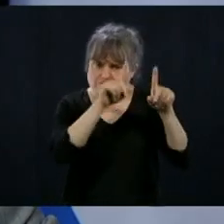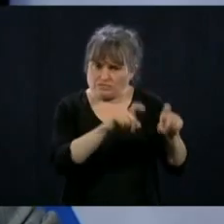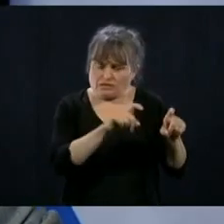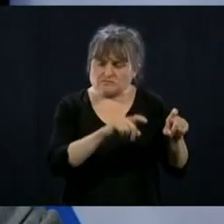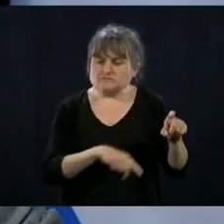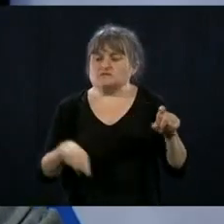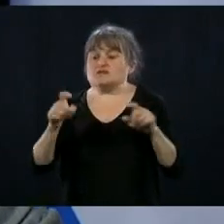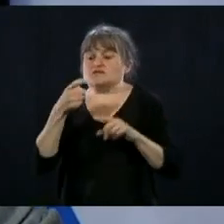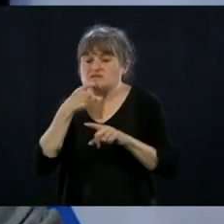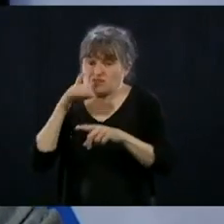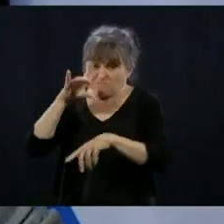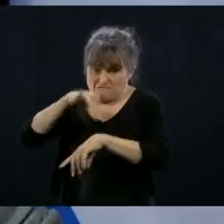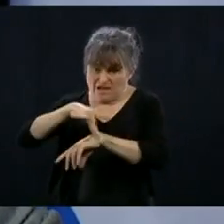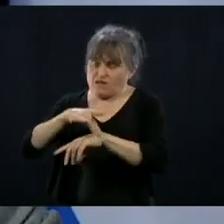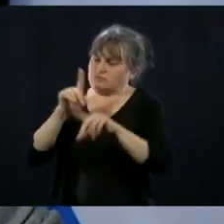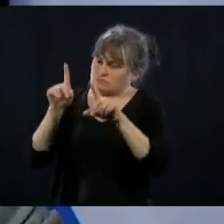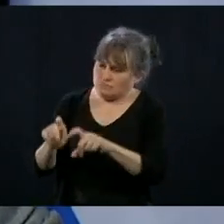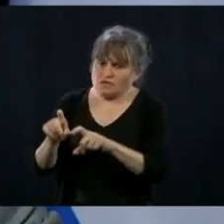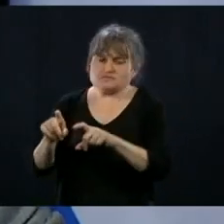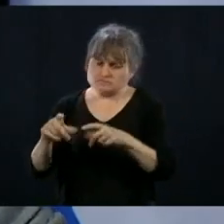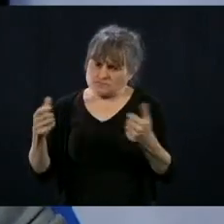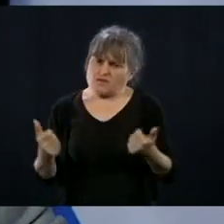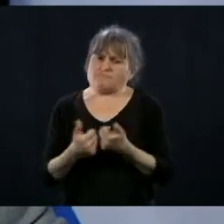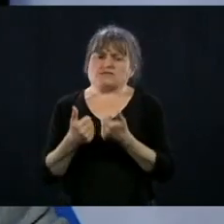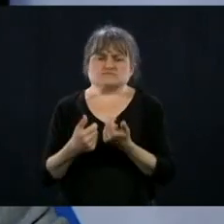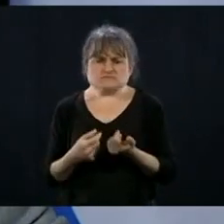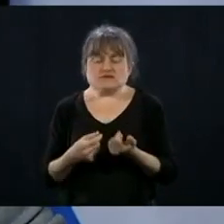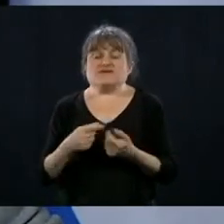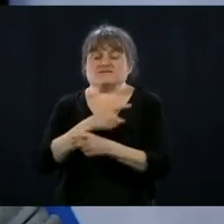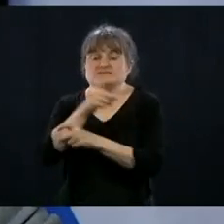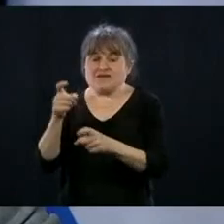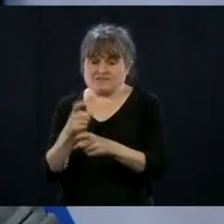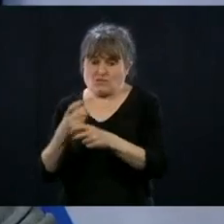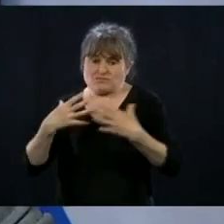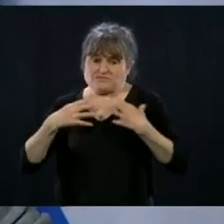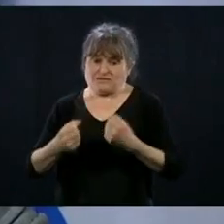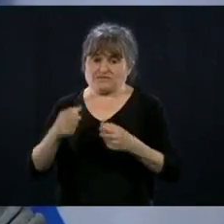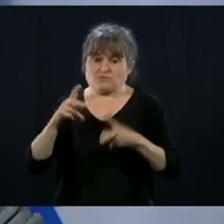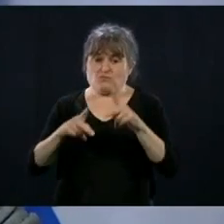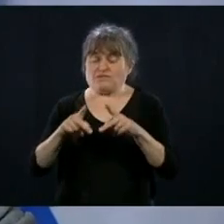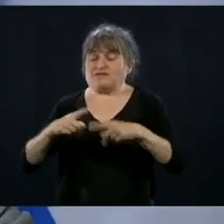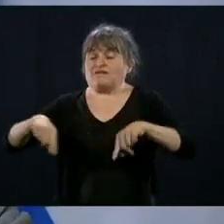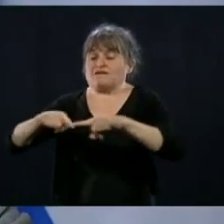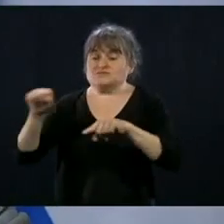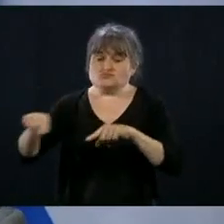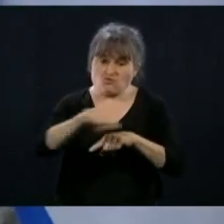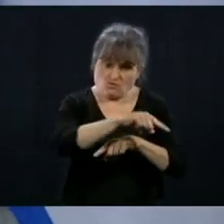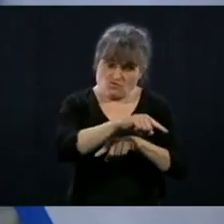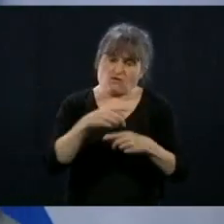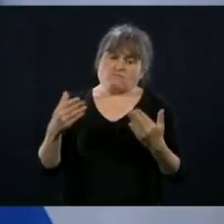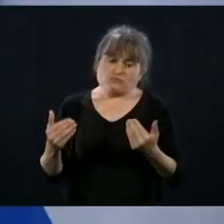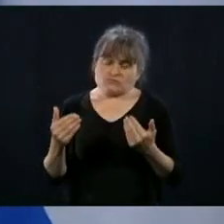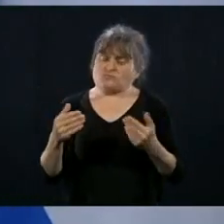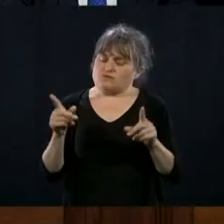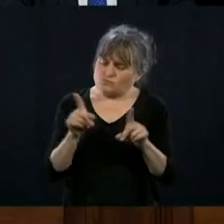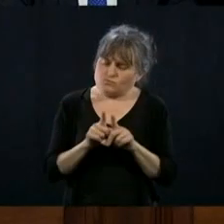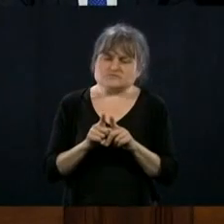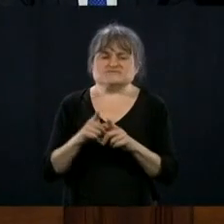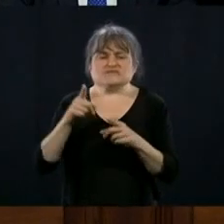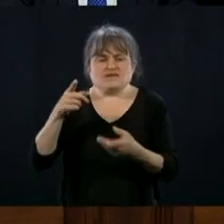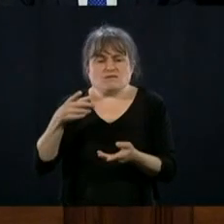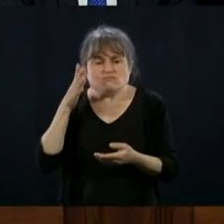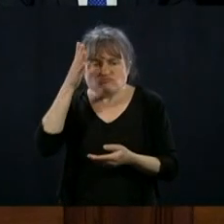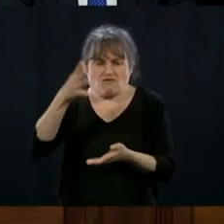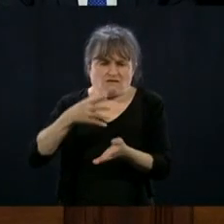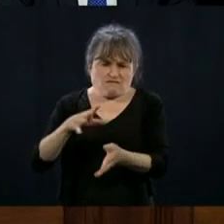document what is in the population. That is going to be managed by public health authorities, and later these